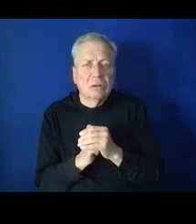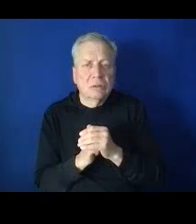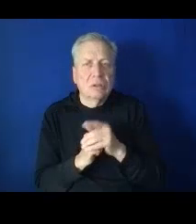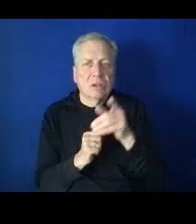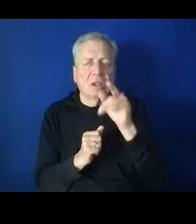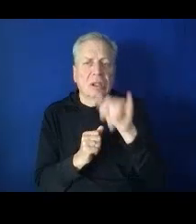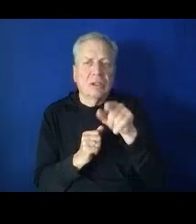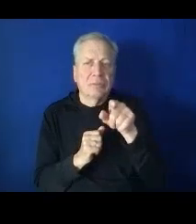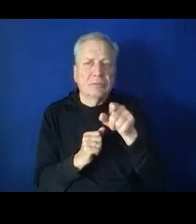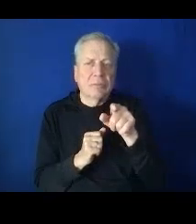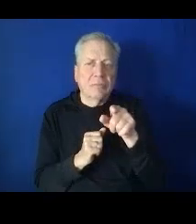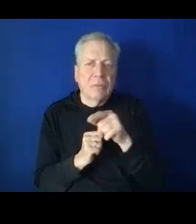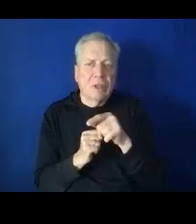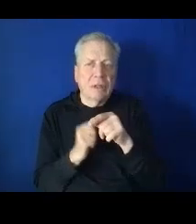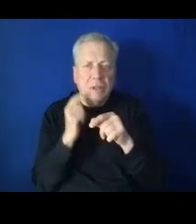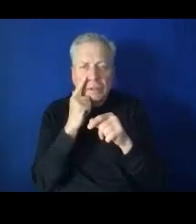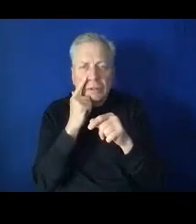okay. Here we go.